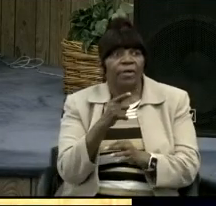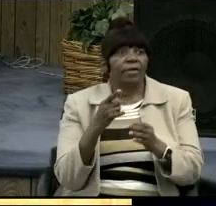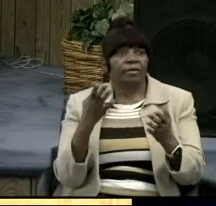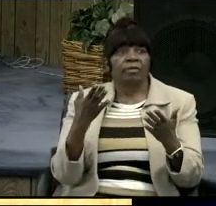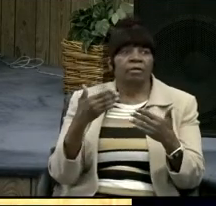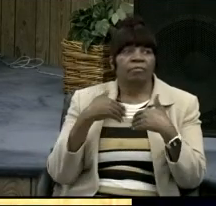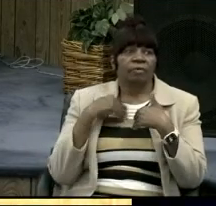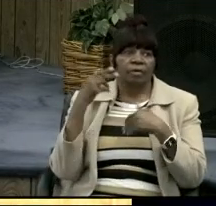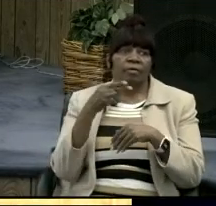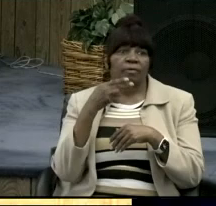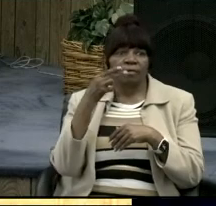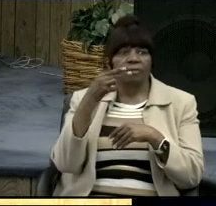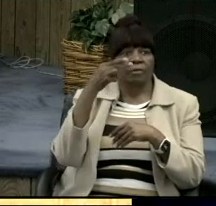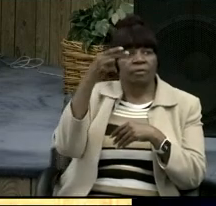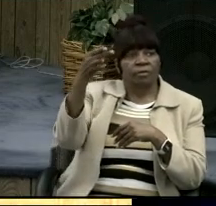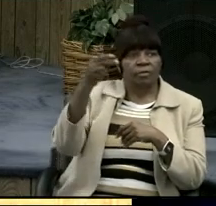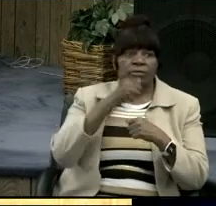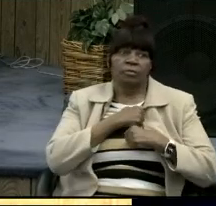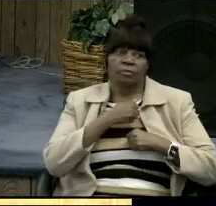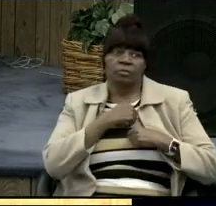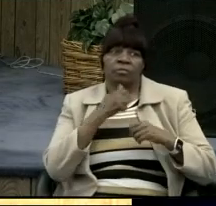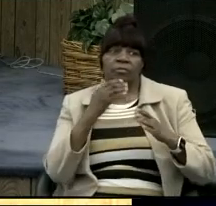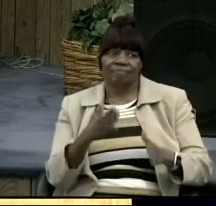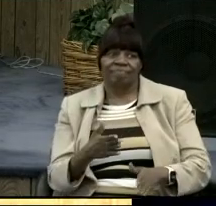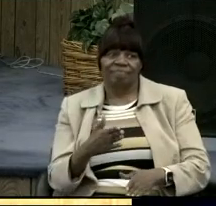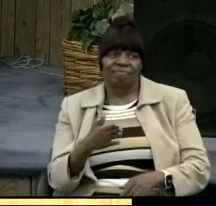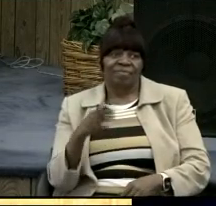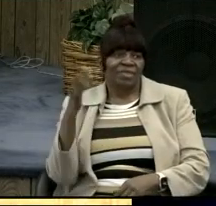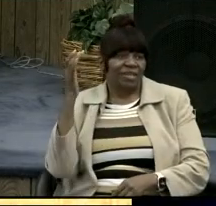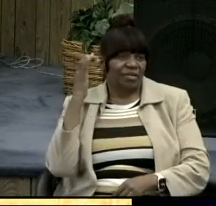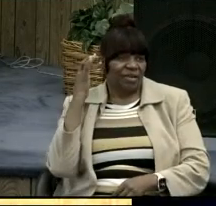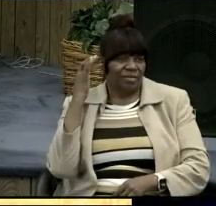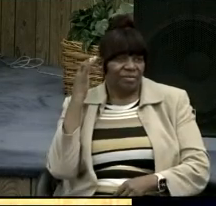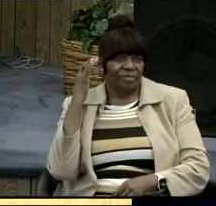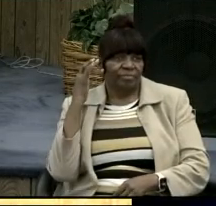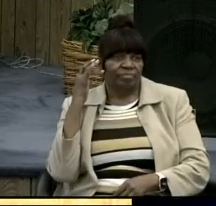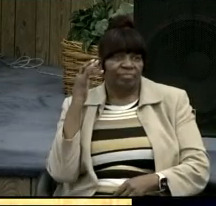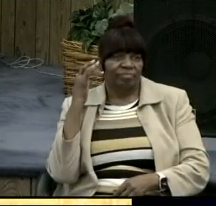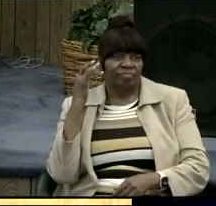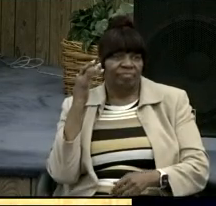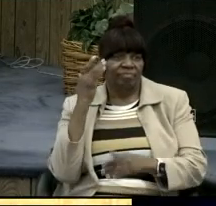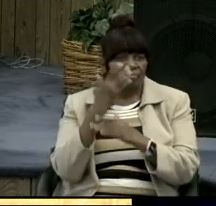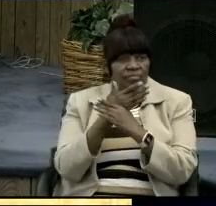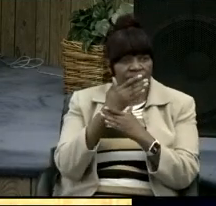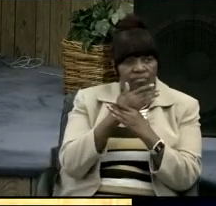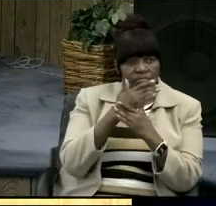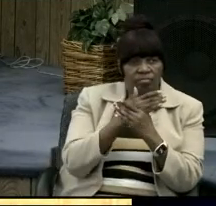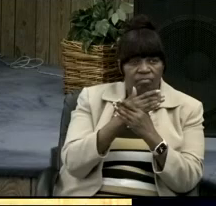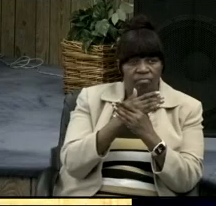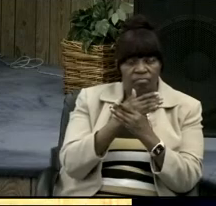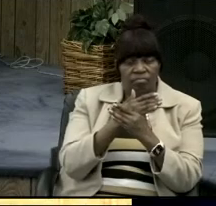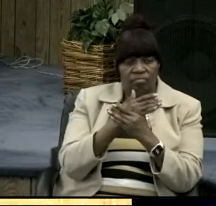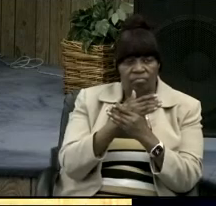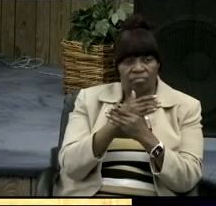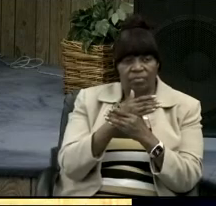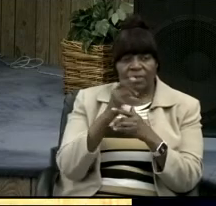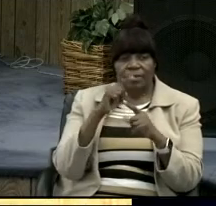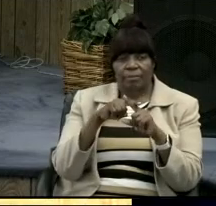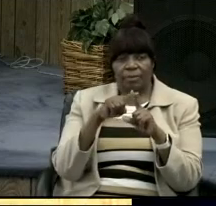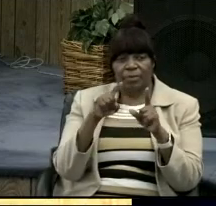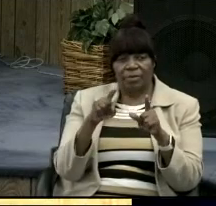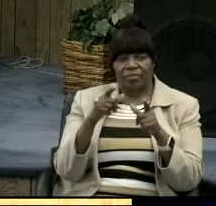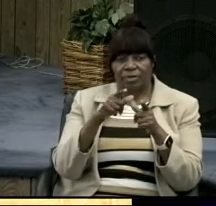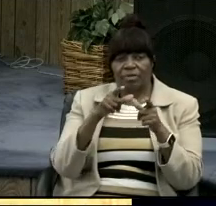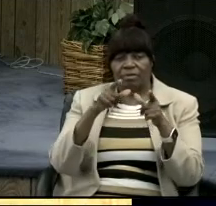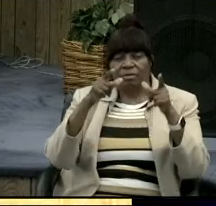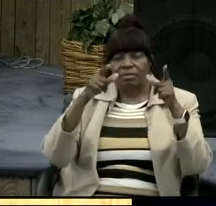as soldiers and so forth, that hearing is diminished. However, we have a large